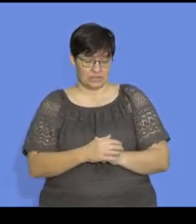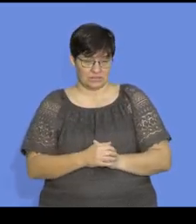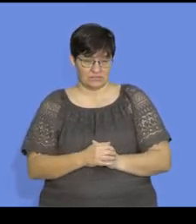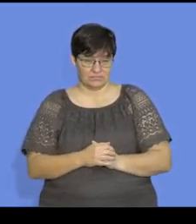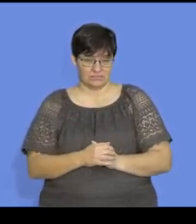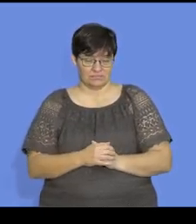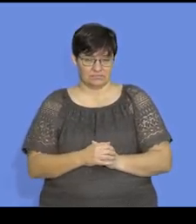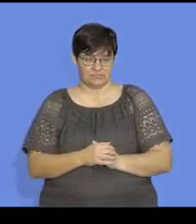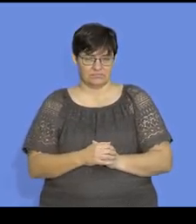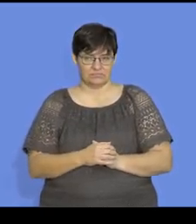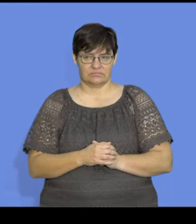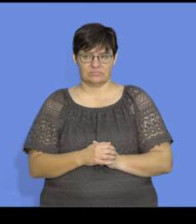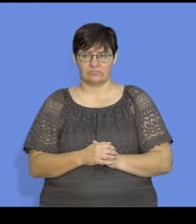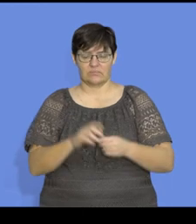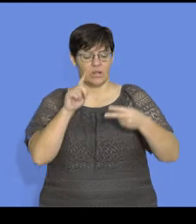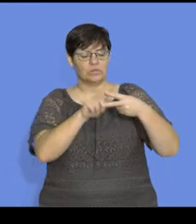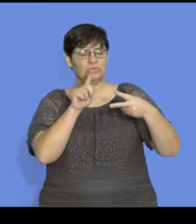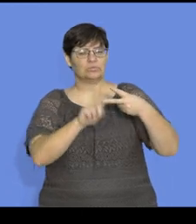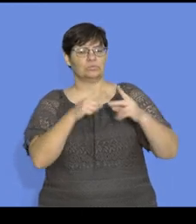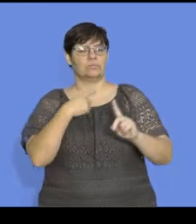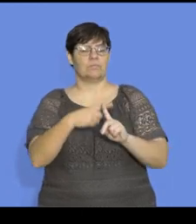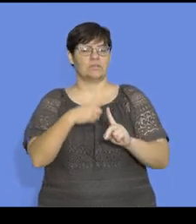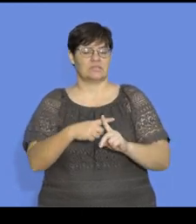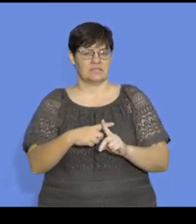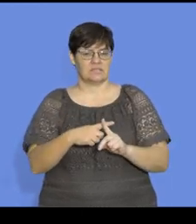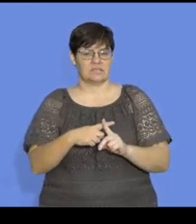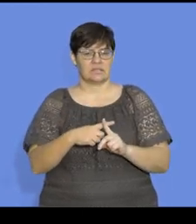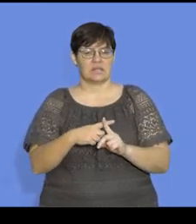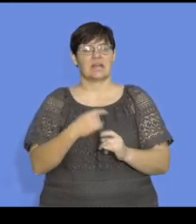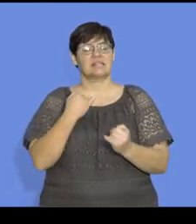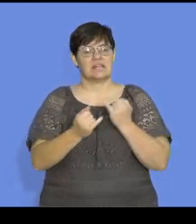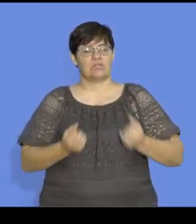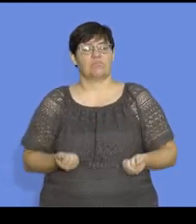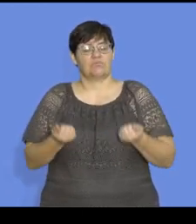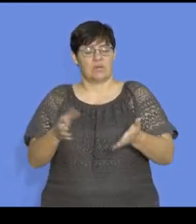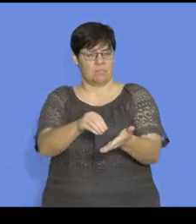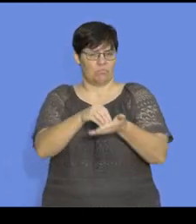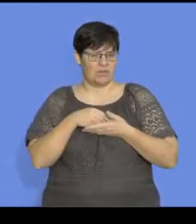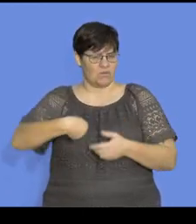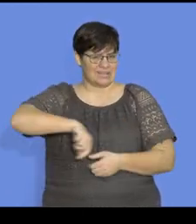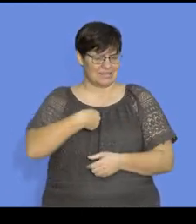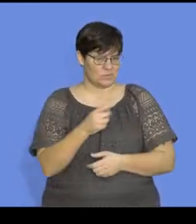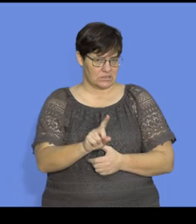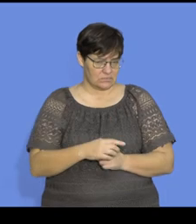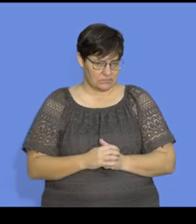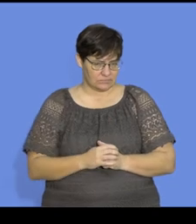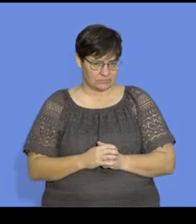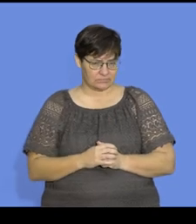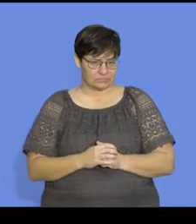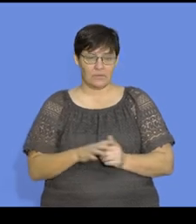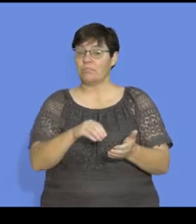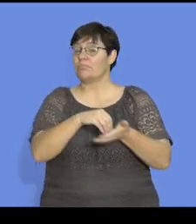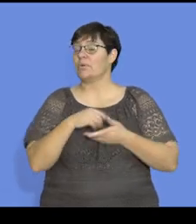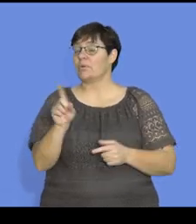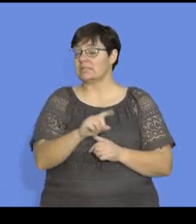section, what two advantages does sexual reproduction bring? And guys, the most important is it brings